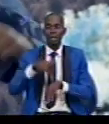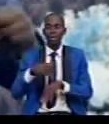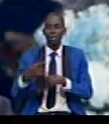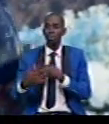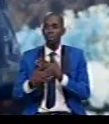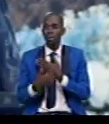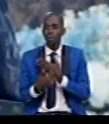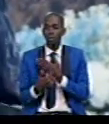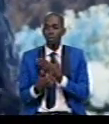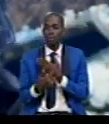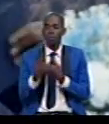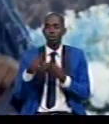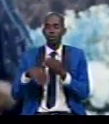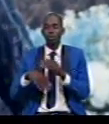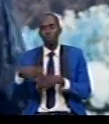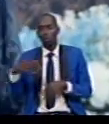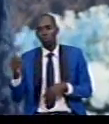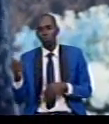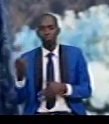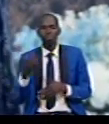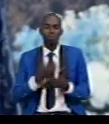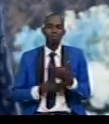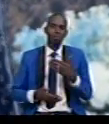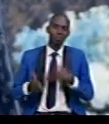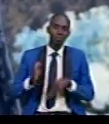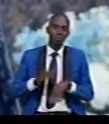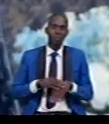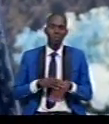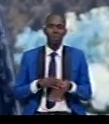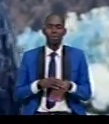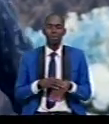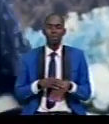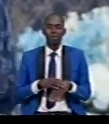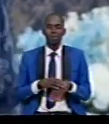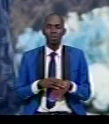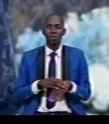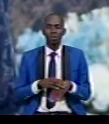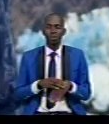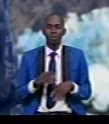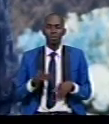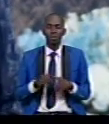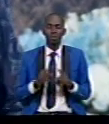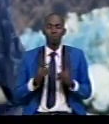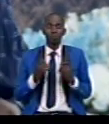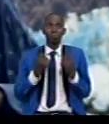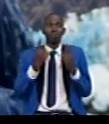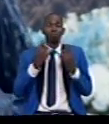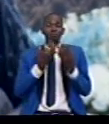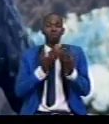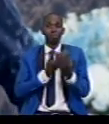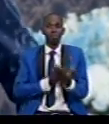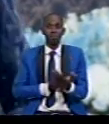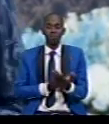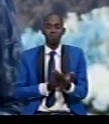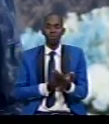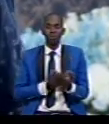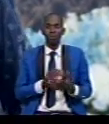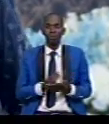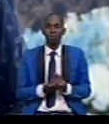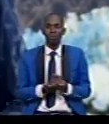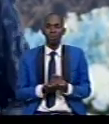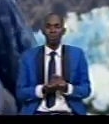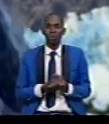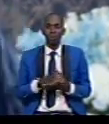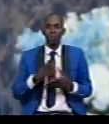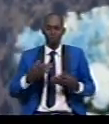I went out and I came back in the night, so I slept. So as I wake up the next day, my waist pains,